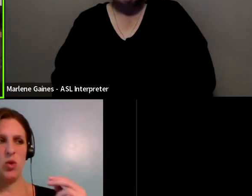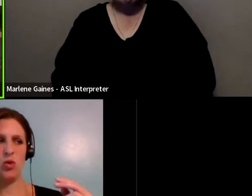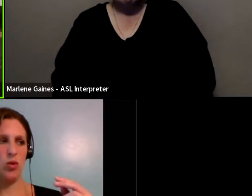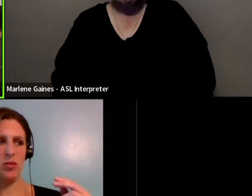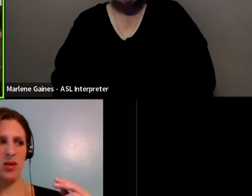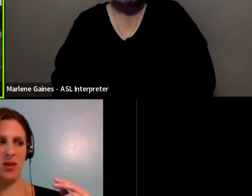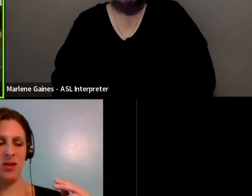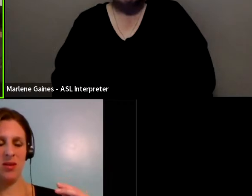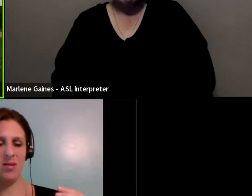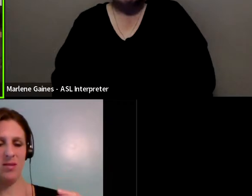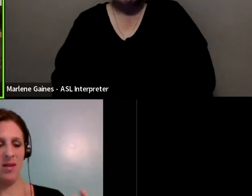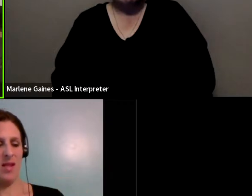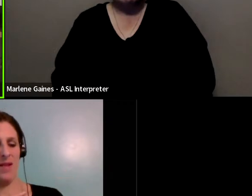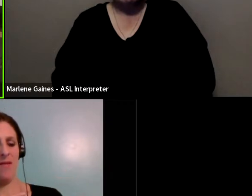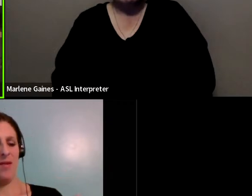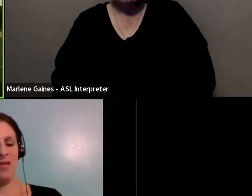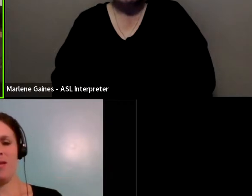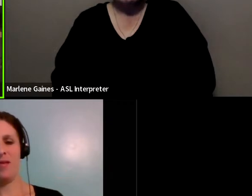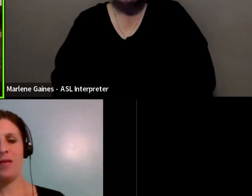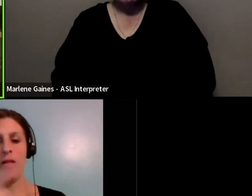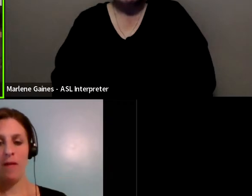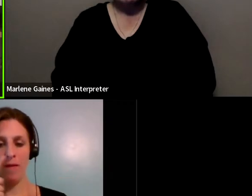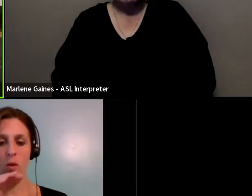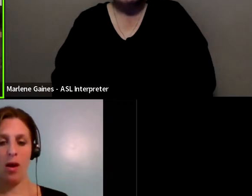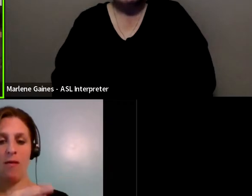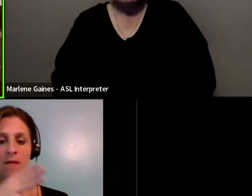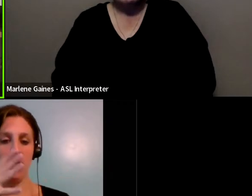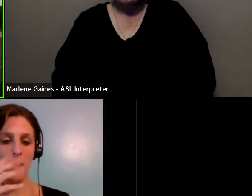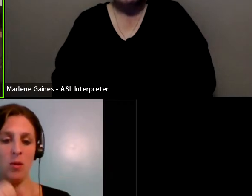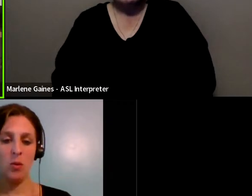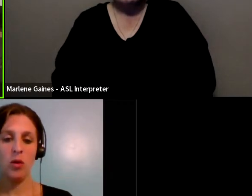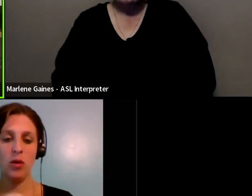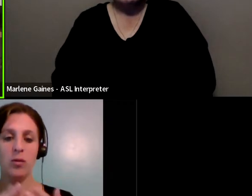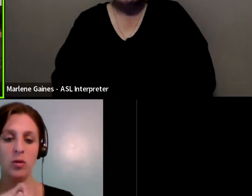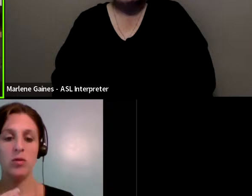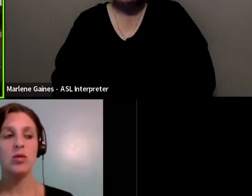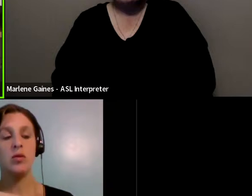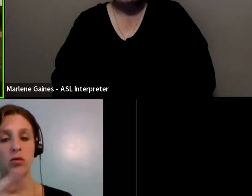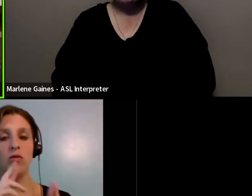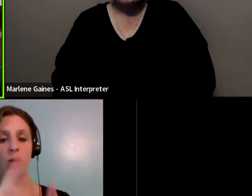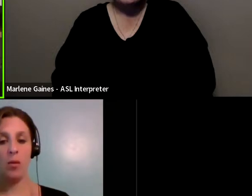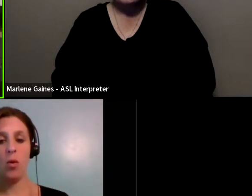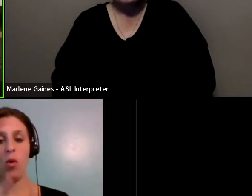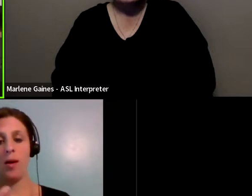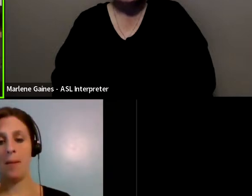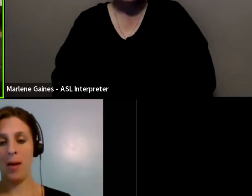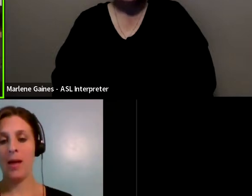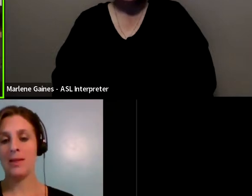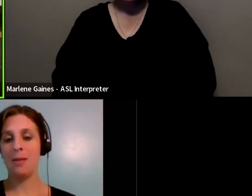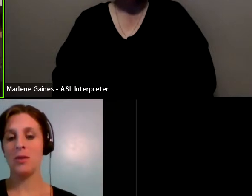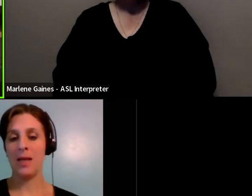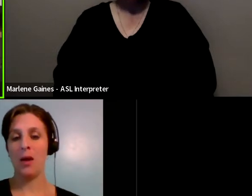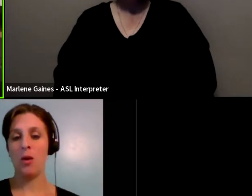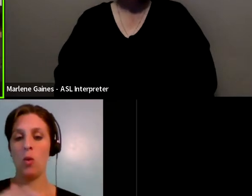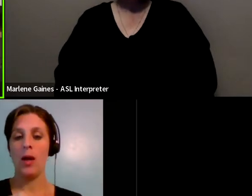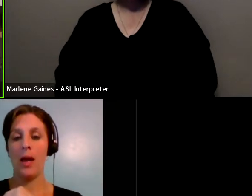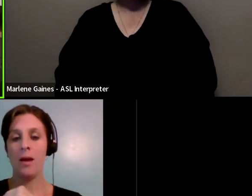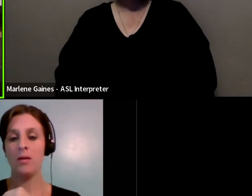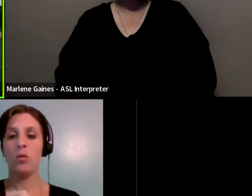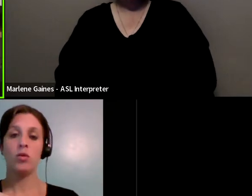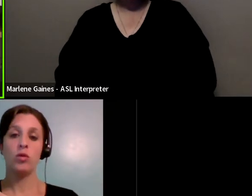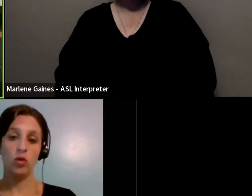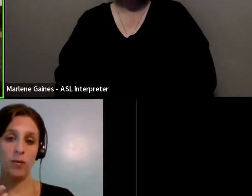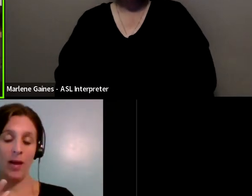worker community. And so I just wanted to mention that there was a report out by the San Mateo County Board of Supervisors